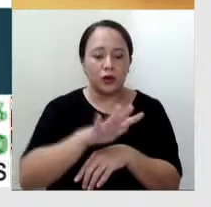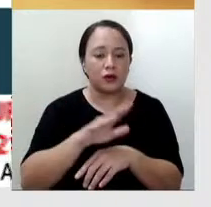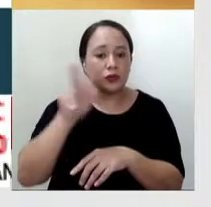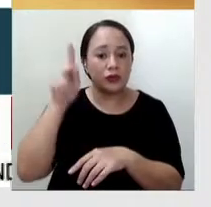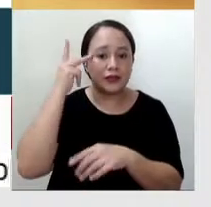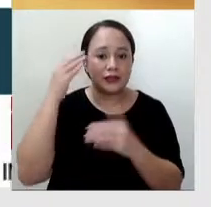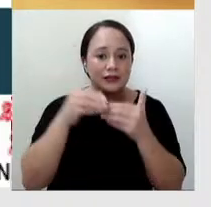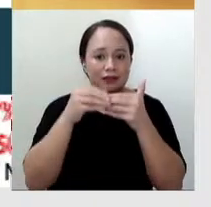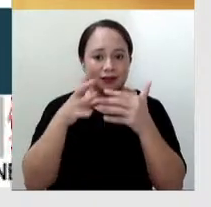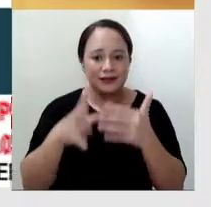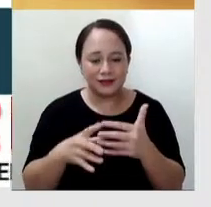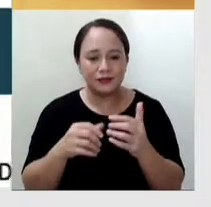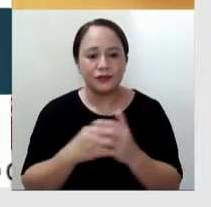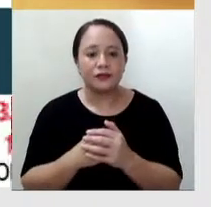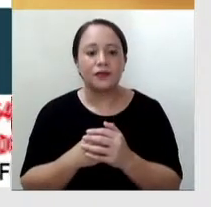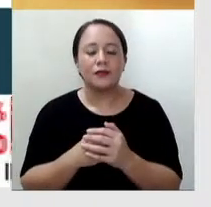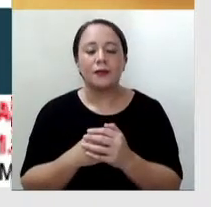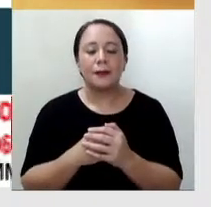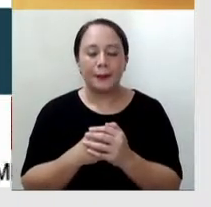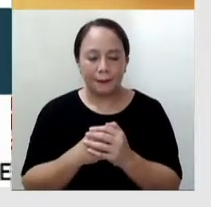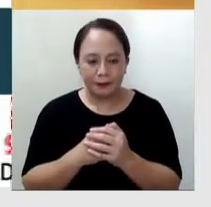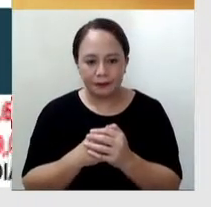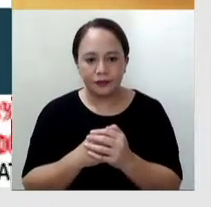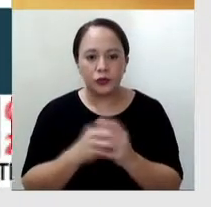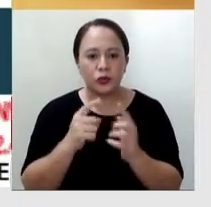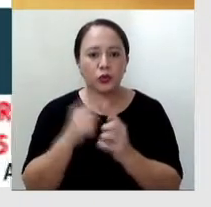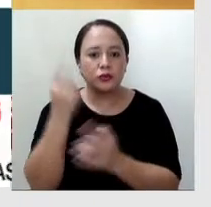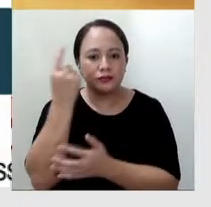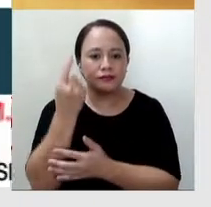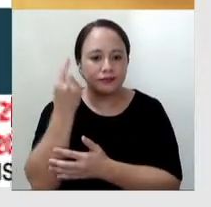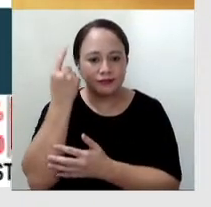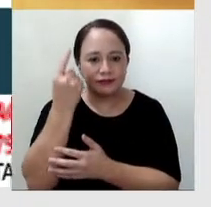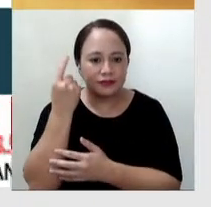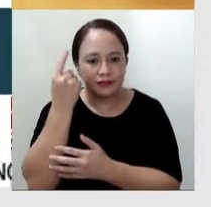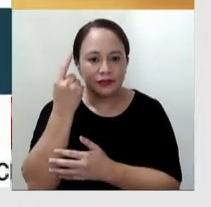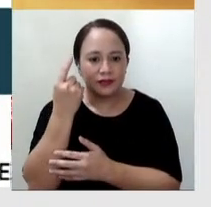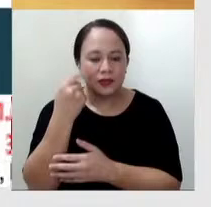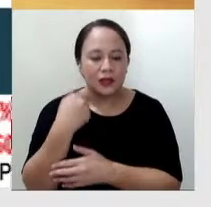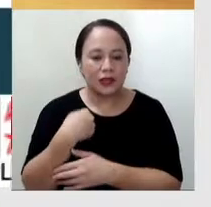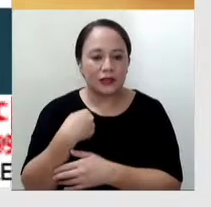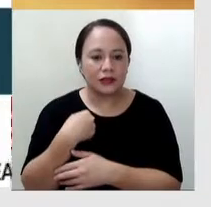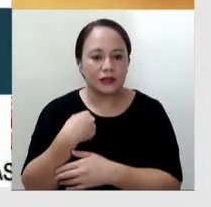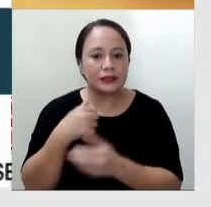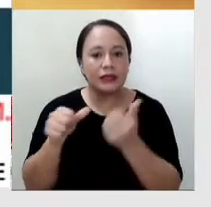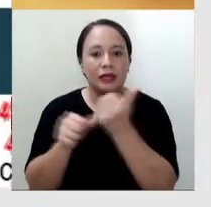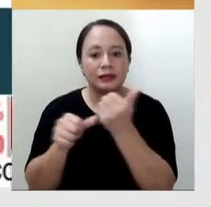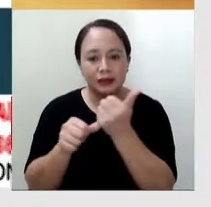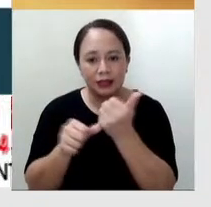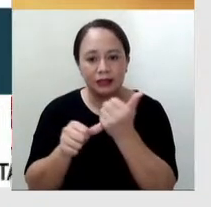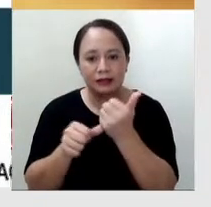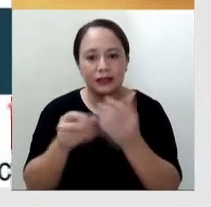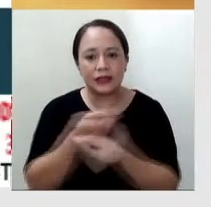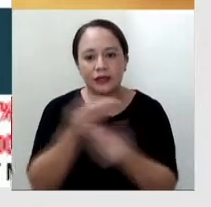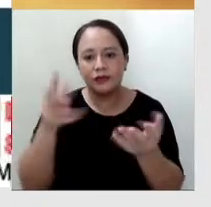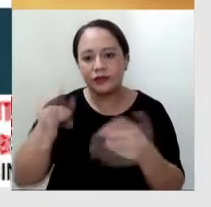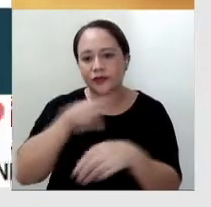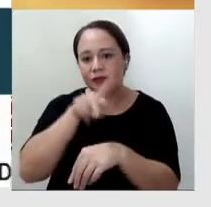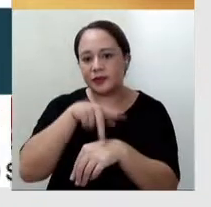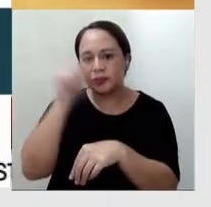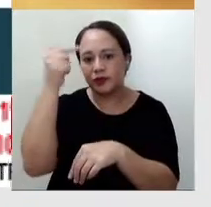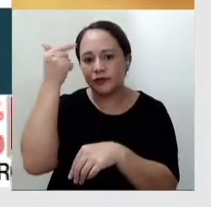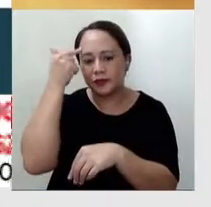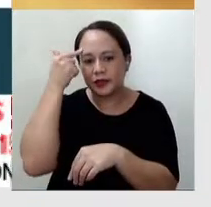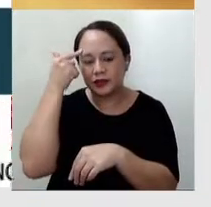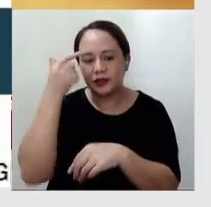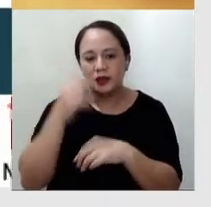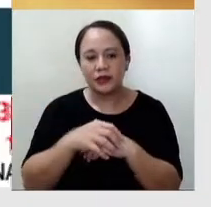leaders to consider the aid that they're giving to the Philippines government at a